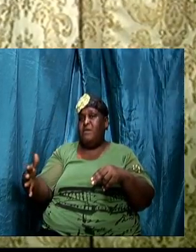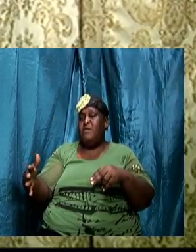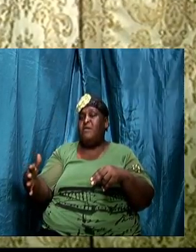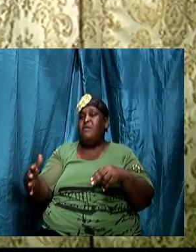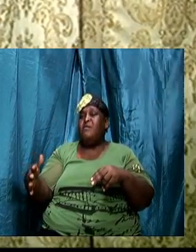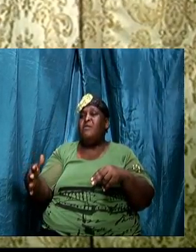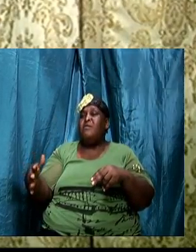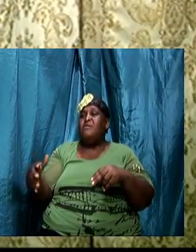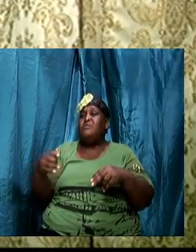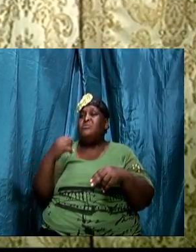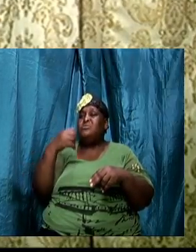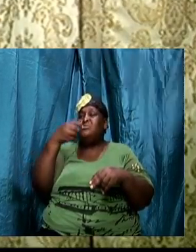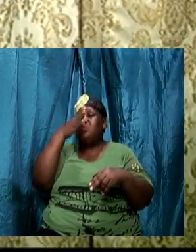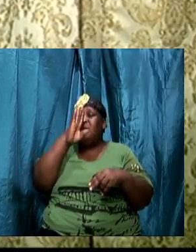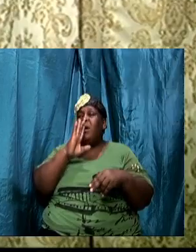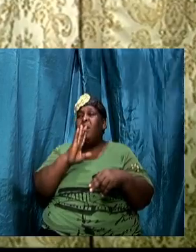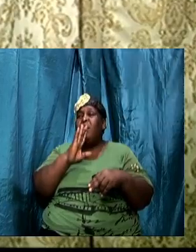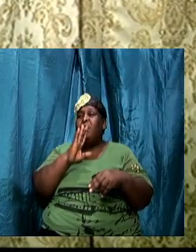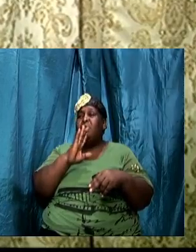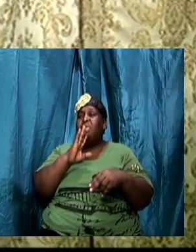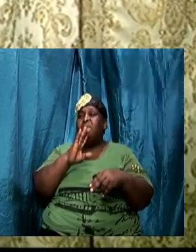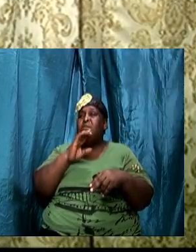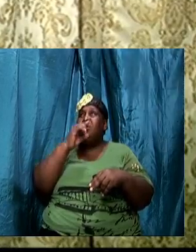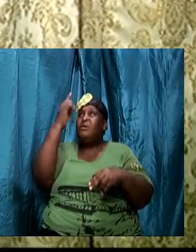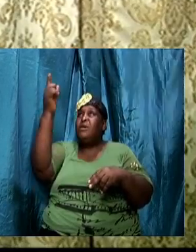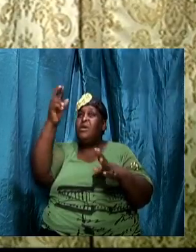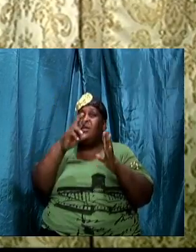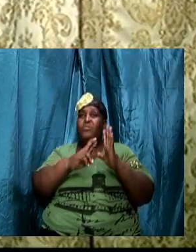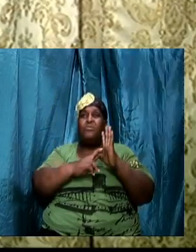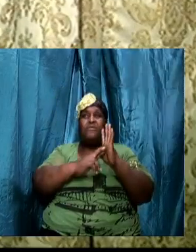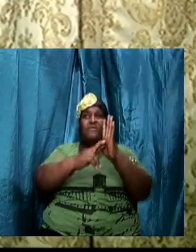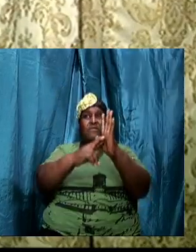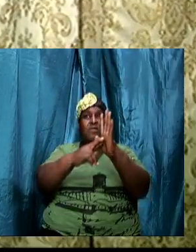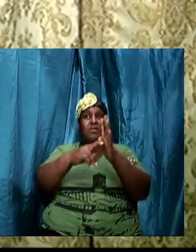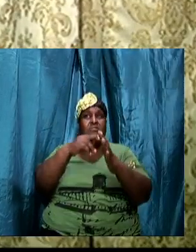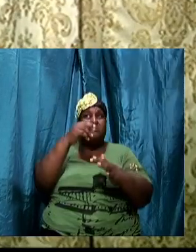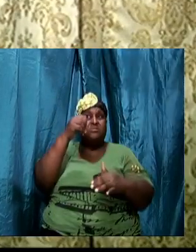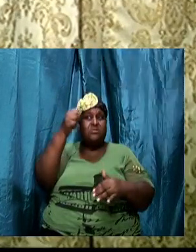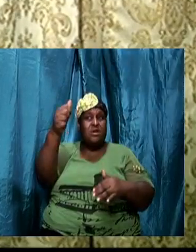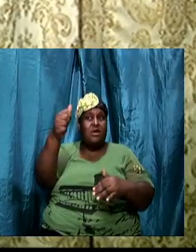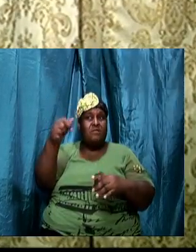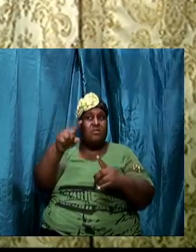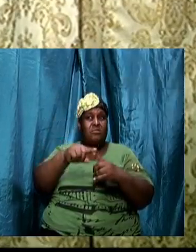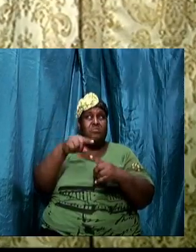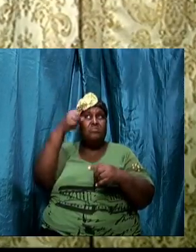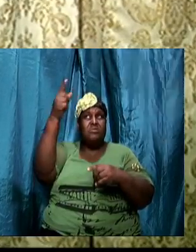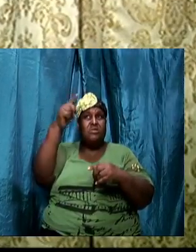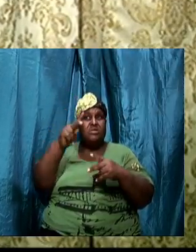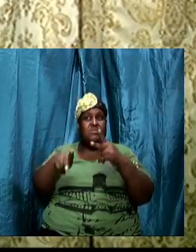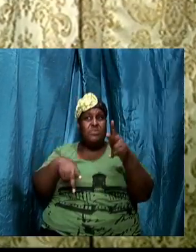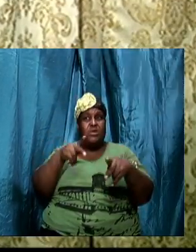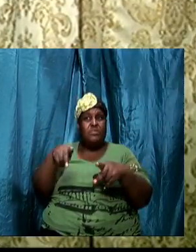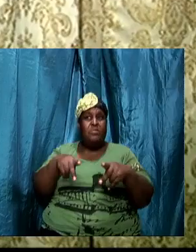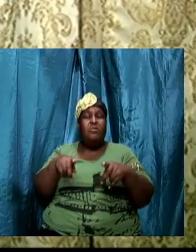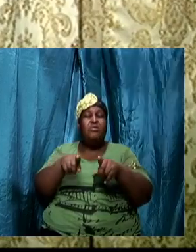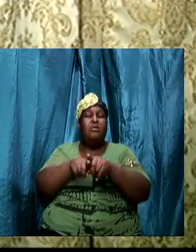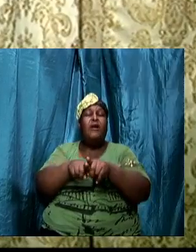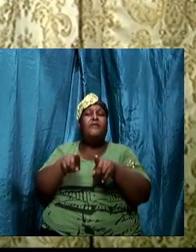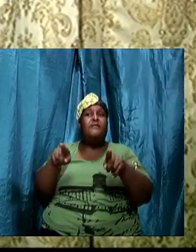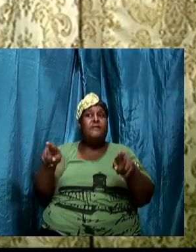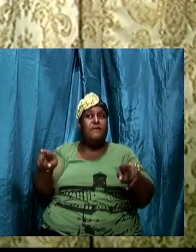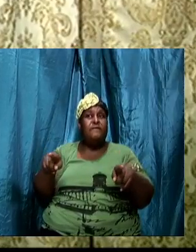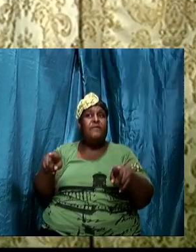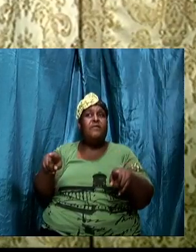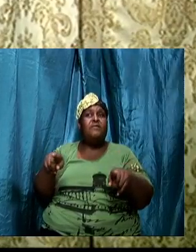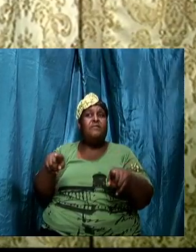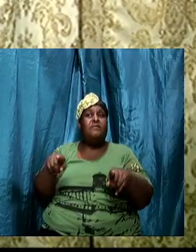Almighty God. He revealed Himself to His people on different occasions, and He